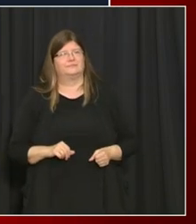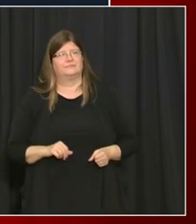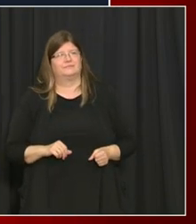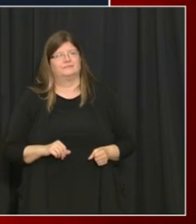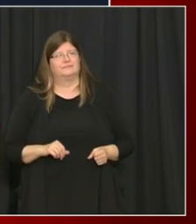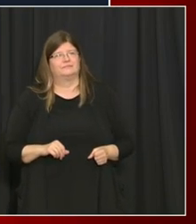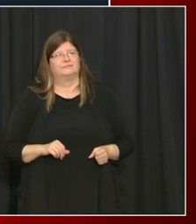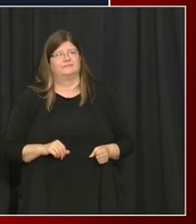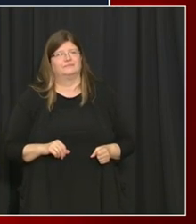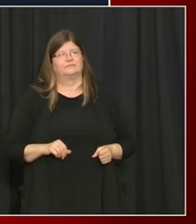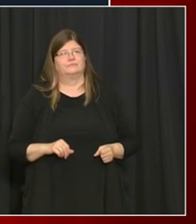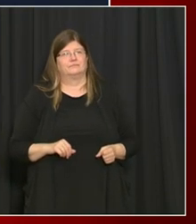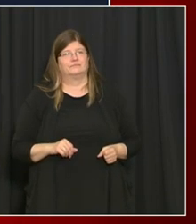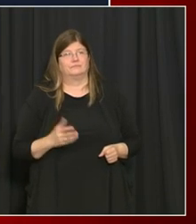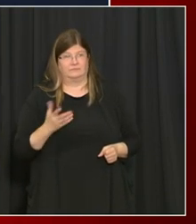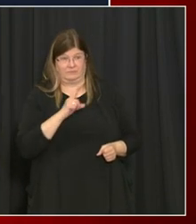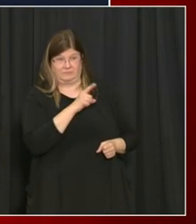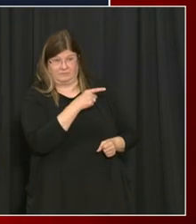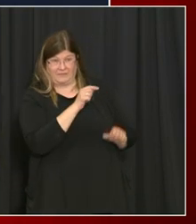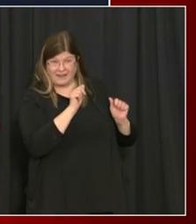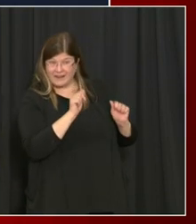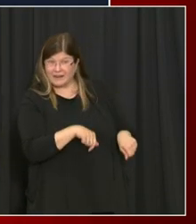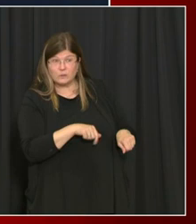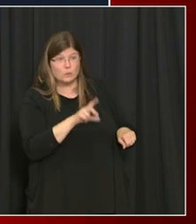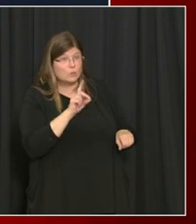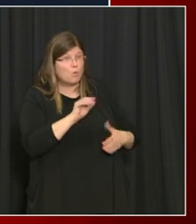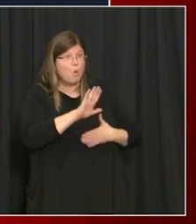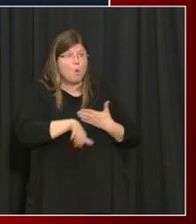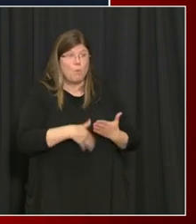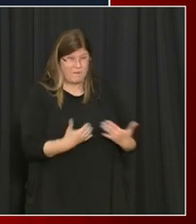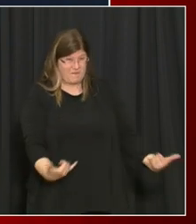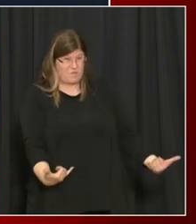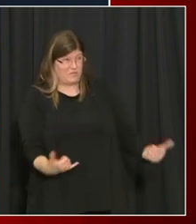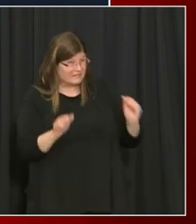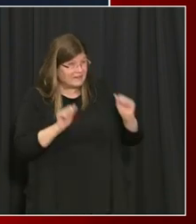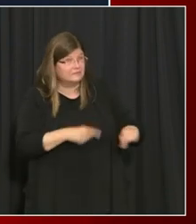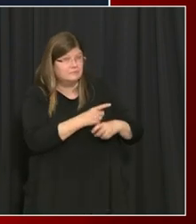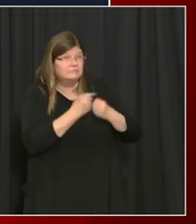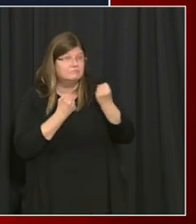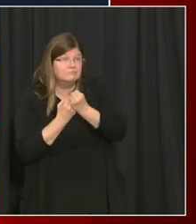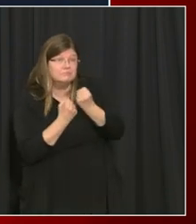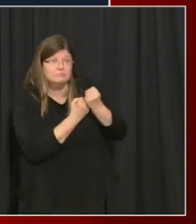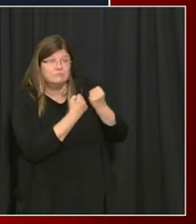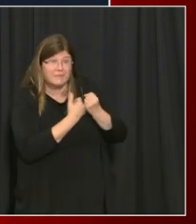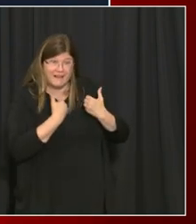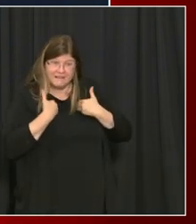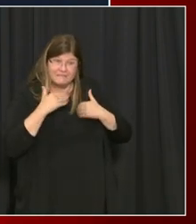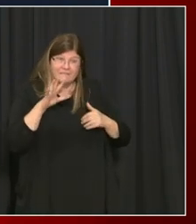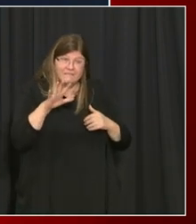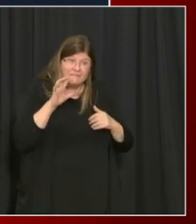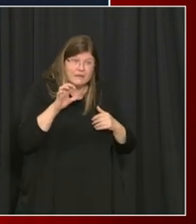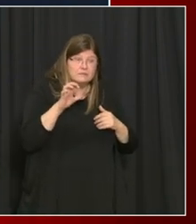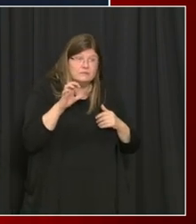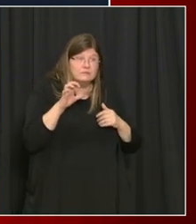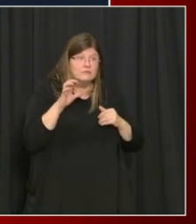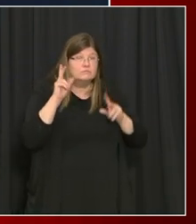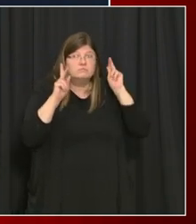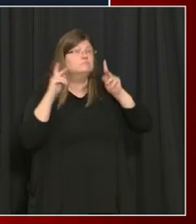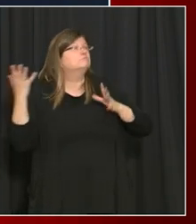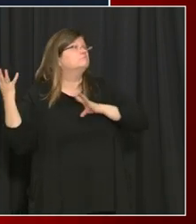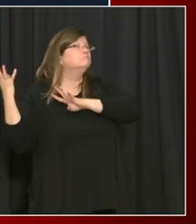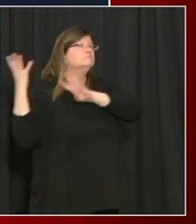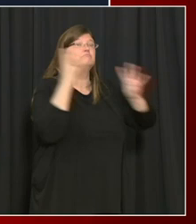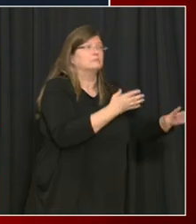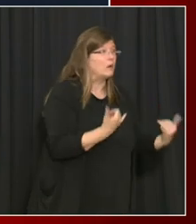And you're able to do all of that now, given the supply of reagents? If 5,500 people came in today, that would be possible to